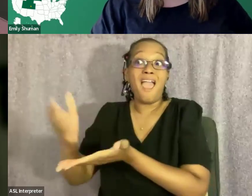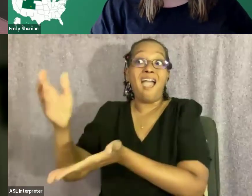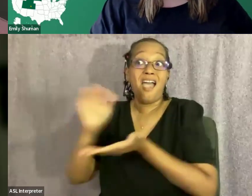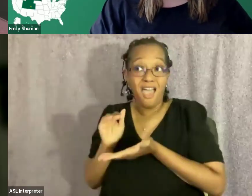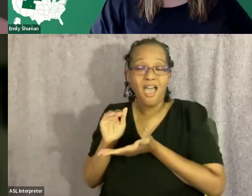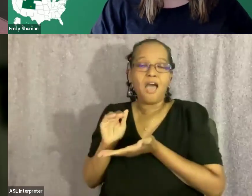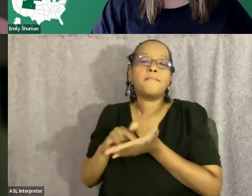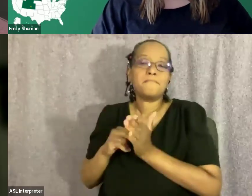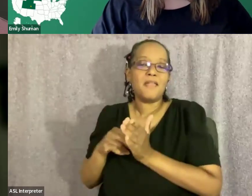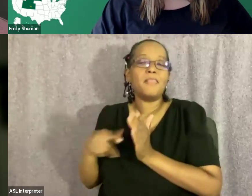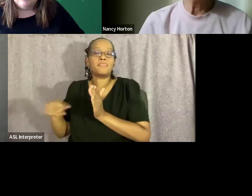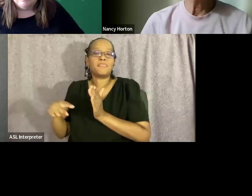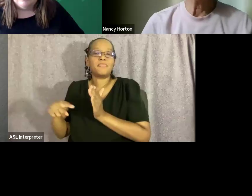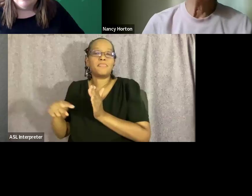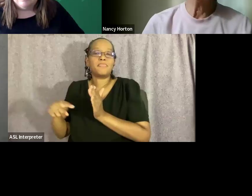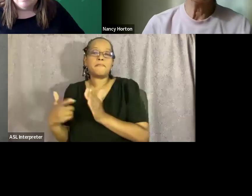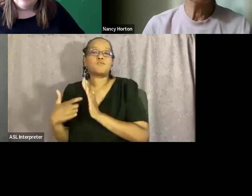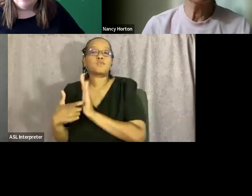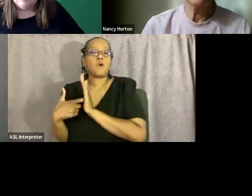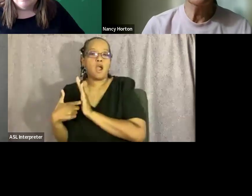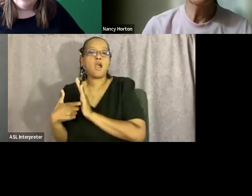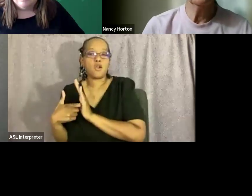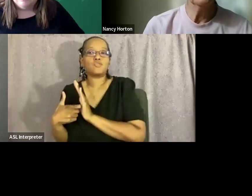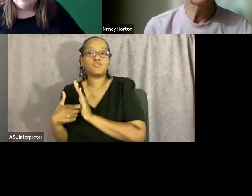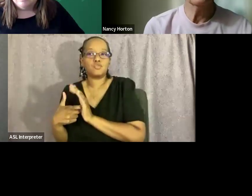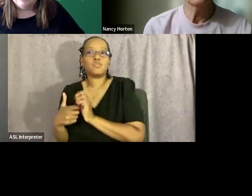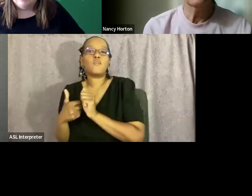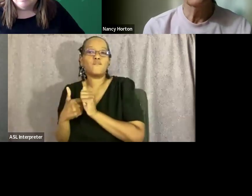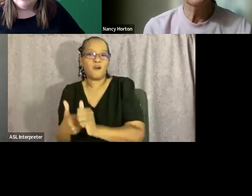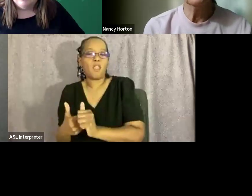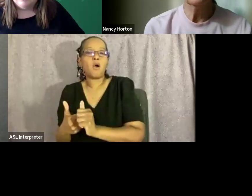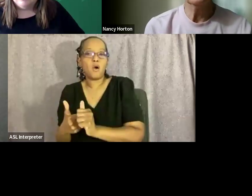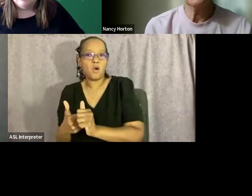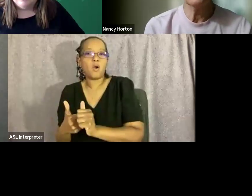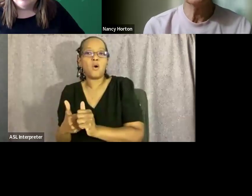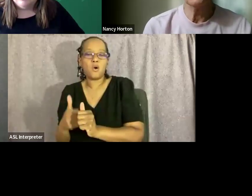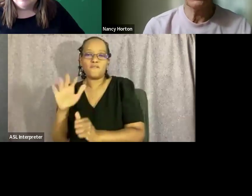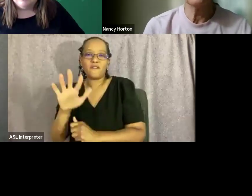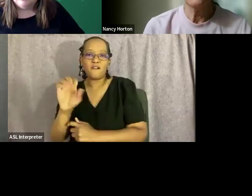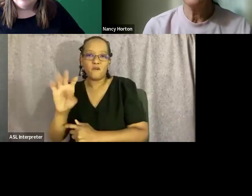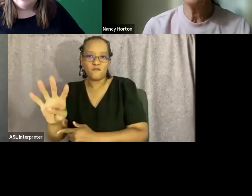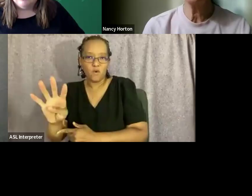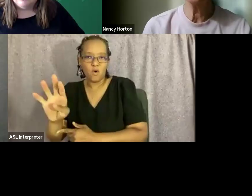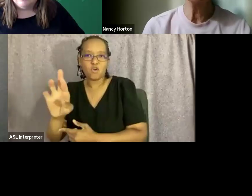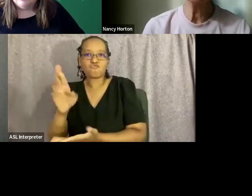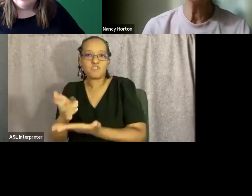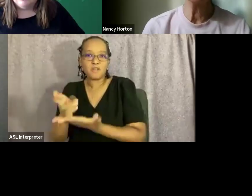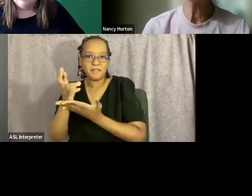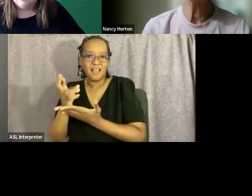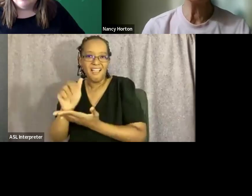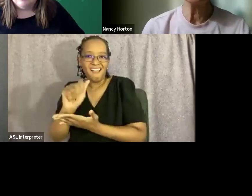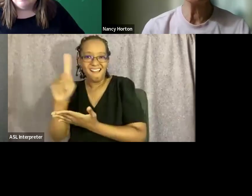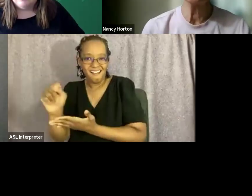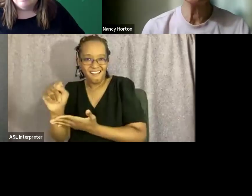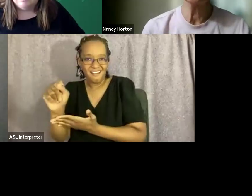the receipt of federal funding under Section 504 of the Rehabilitation Act. And that's a nice